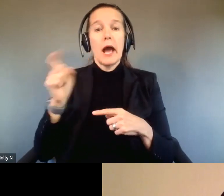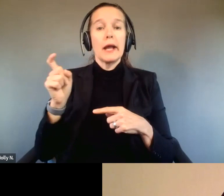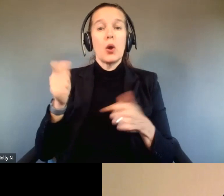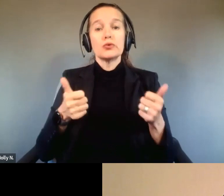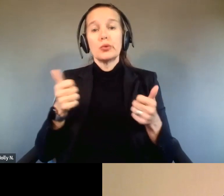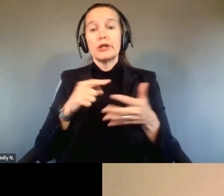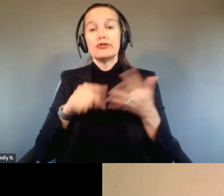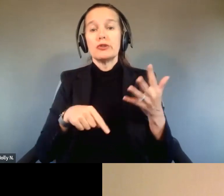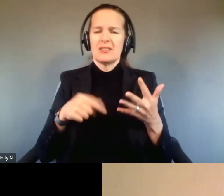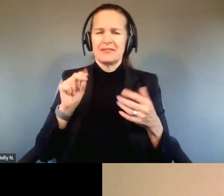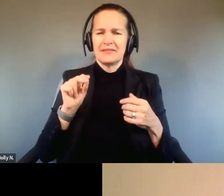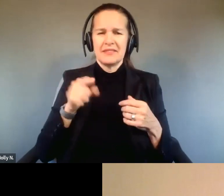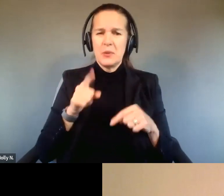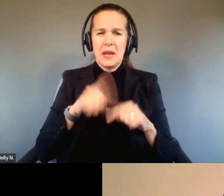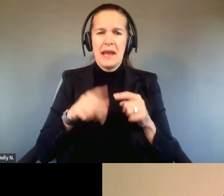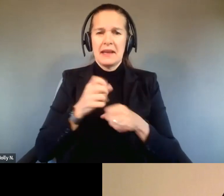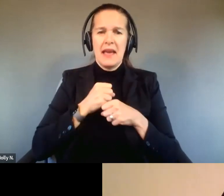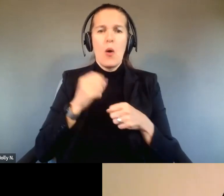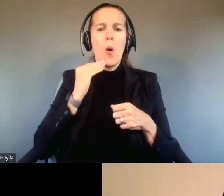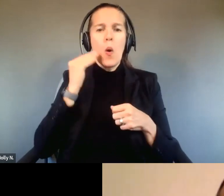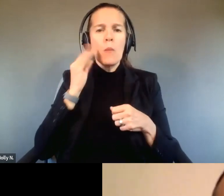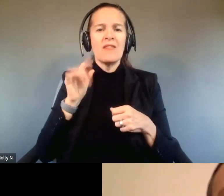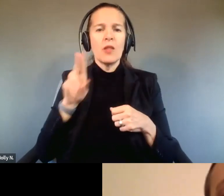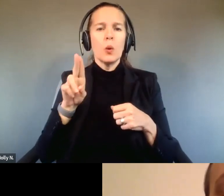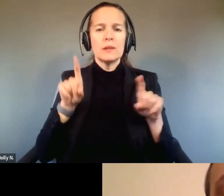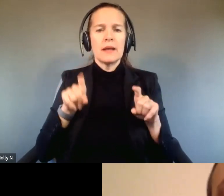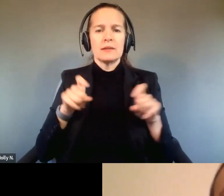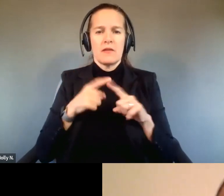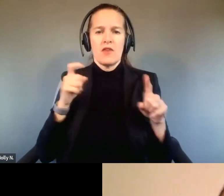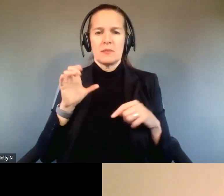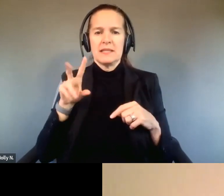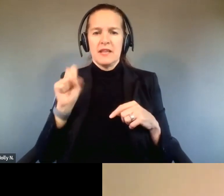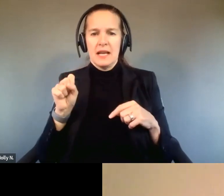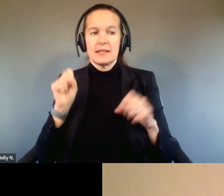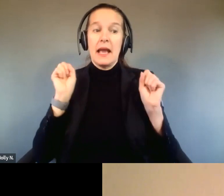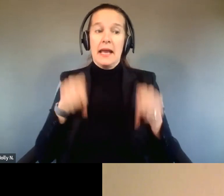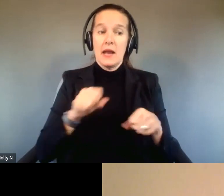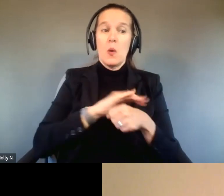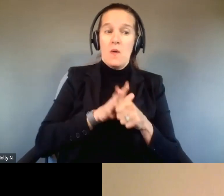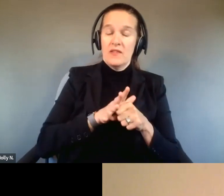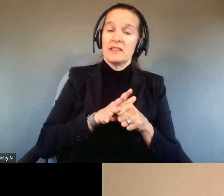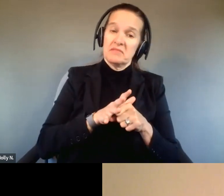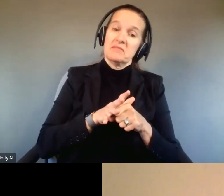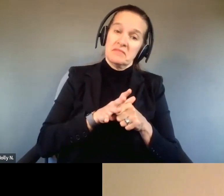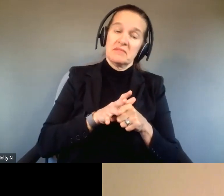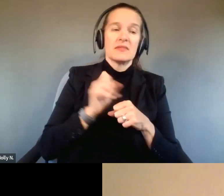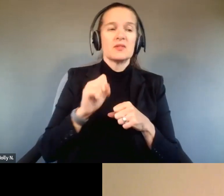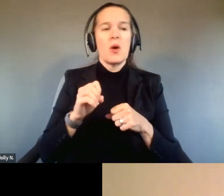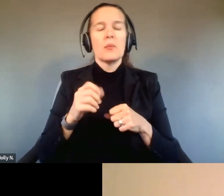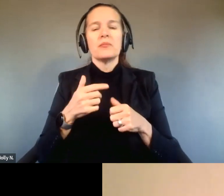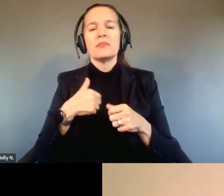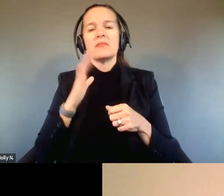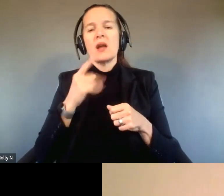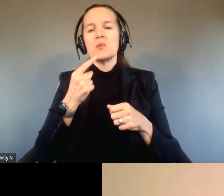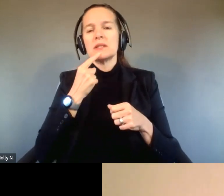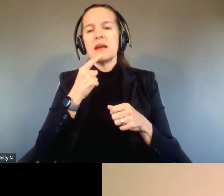Unfortunately, you can't get a flu test, a home flu test from CVS like we can for COVID. But I would just say, you